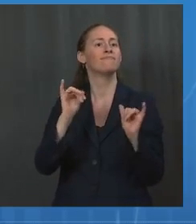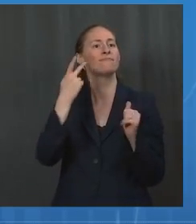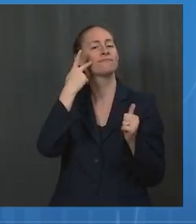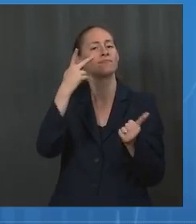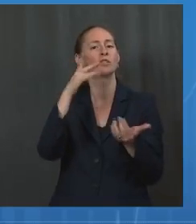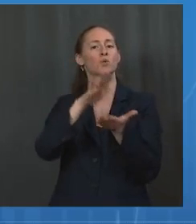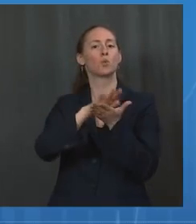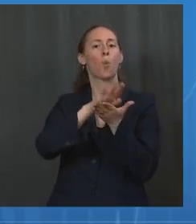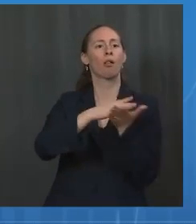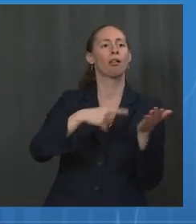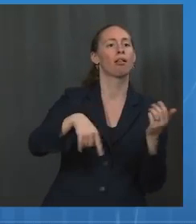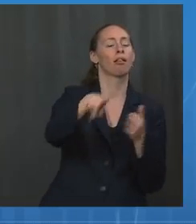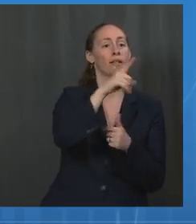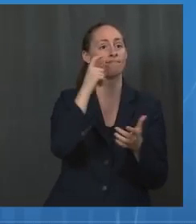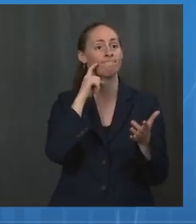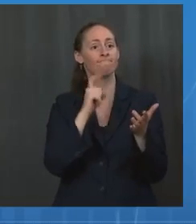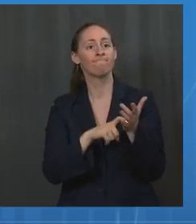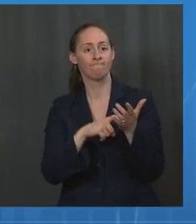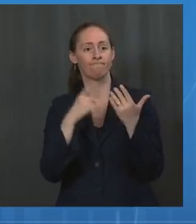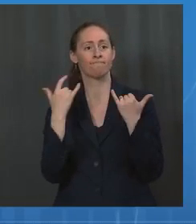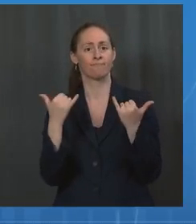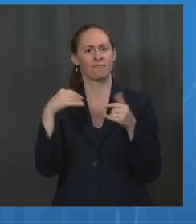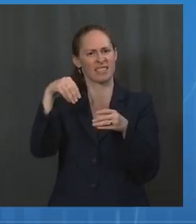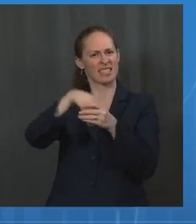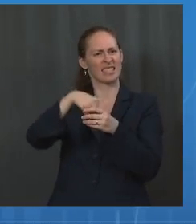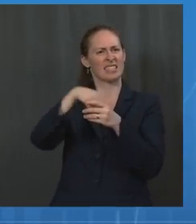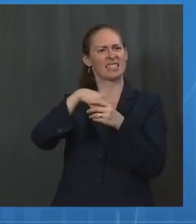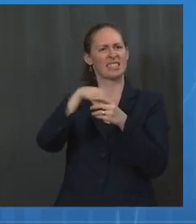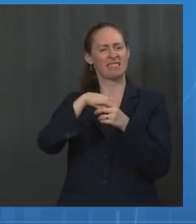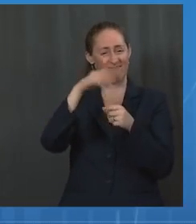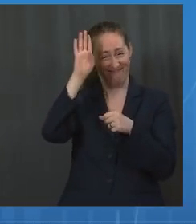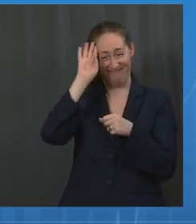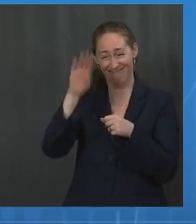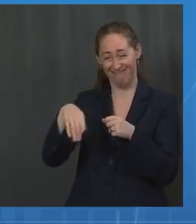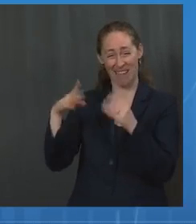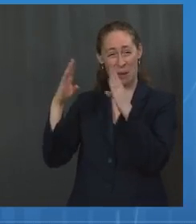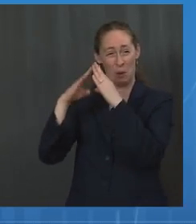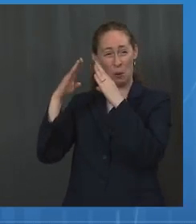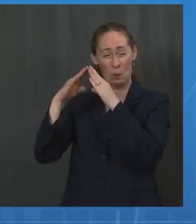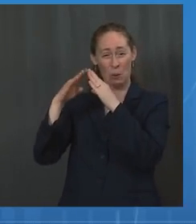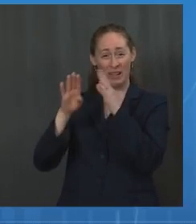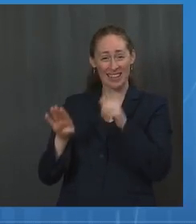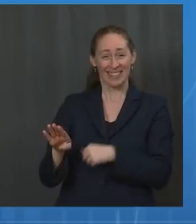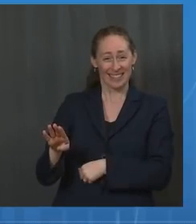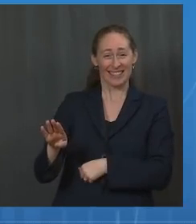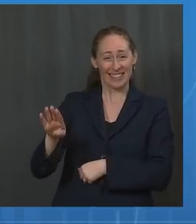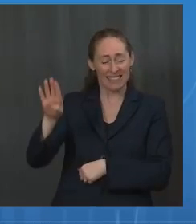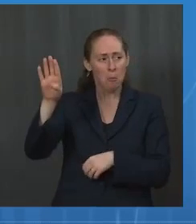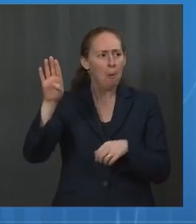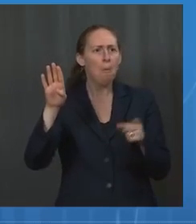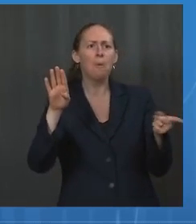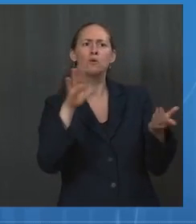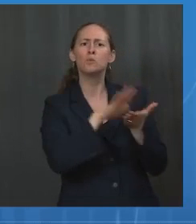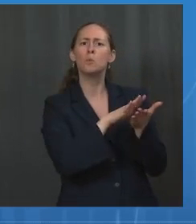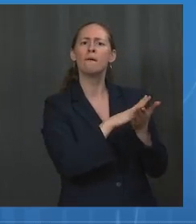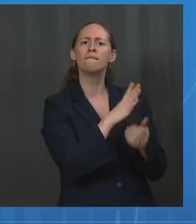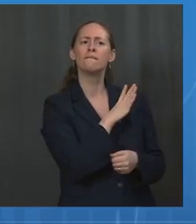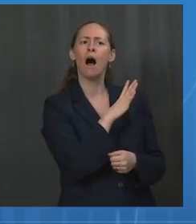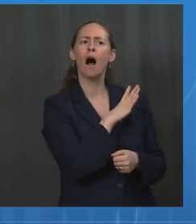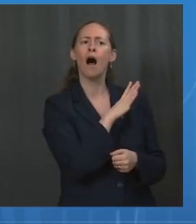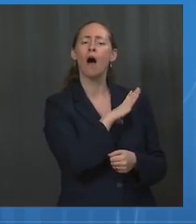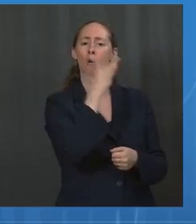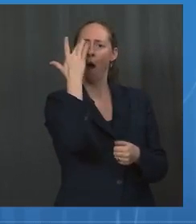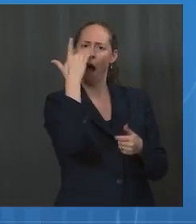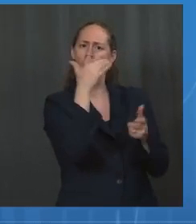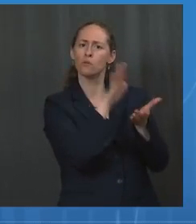remained lower than cases in the community because of prevention efforts. In schools with safety protocols in place,